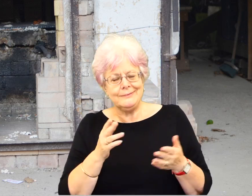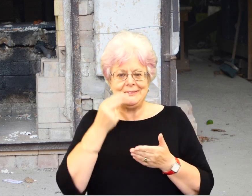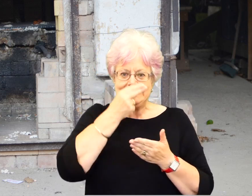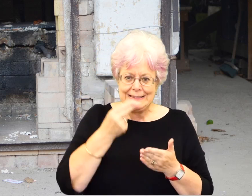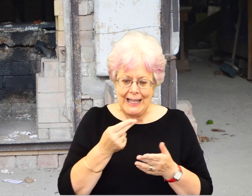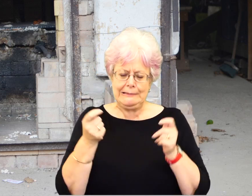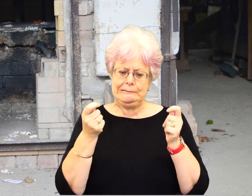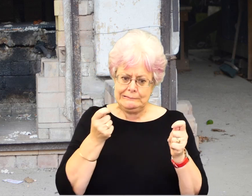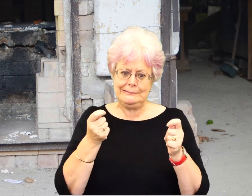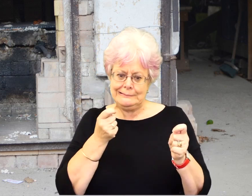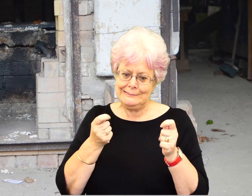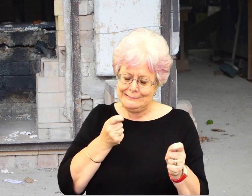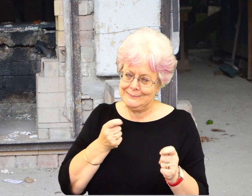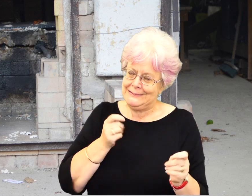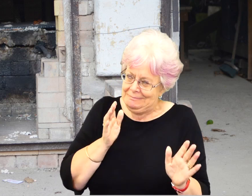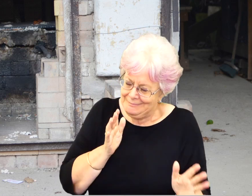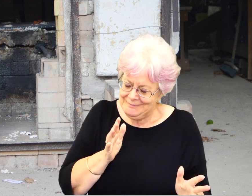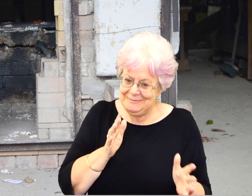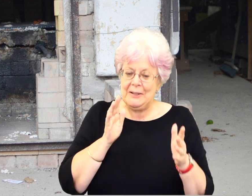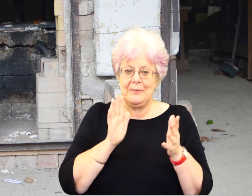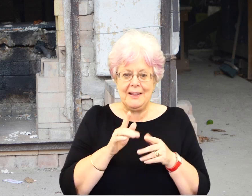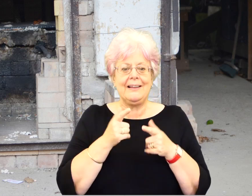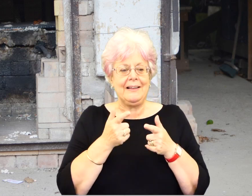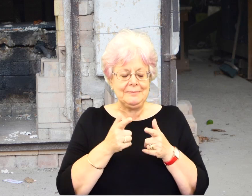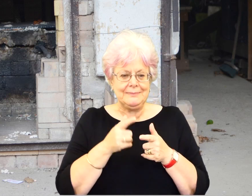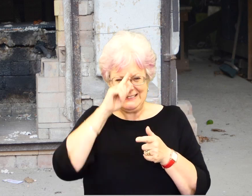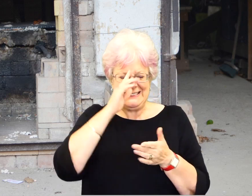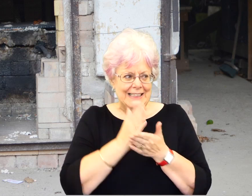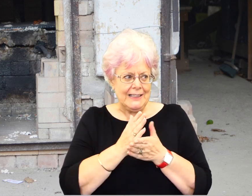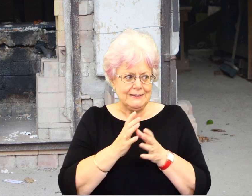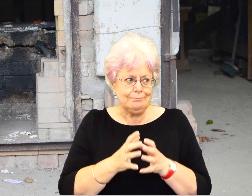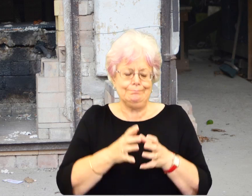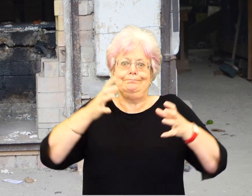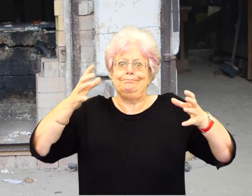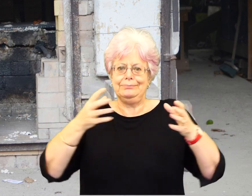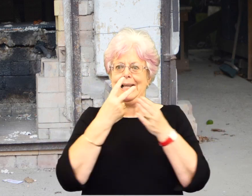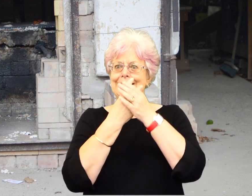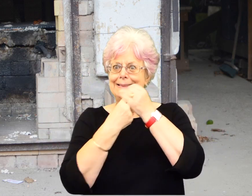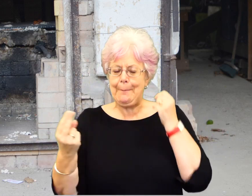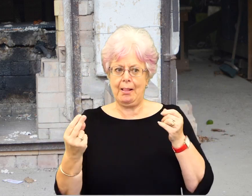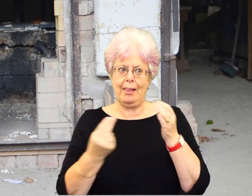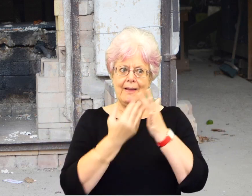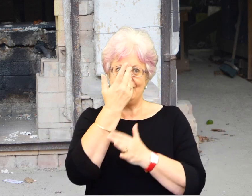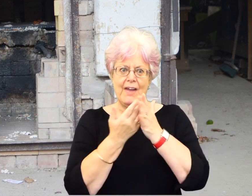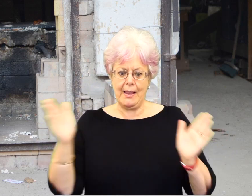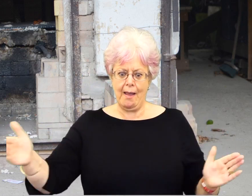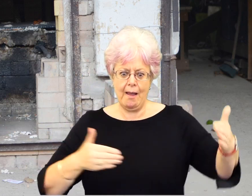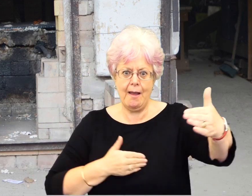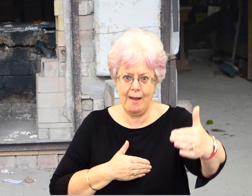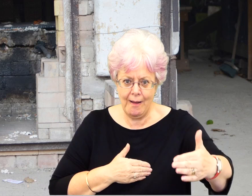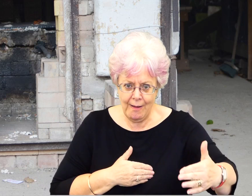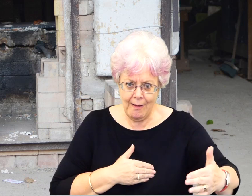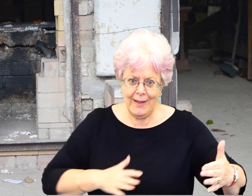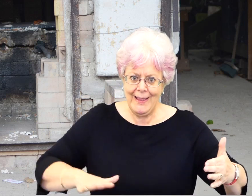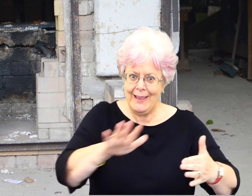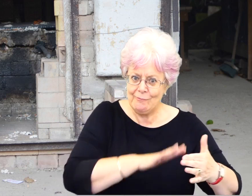kind of evolving. And whilst we were building it, I suddenly decided to extend the firebox, double the size of the firebox, so that I could have that